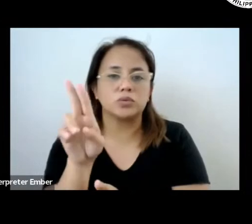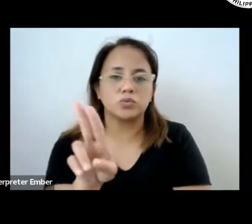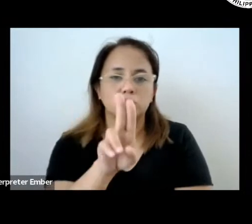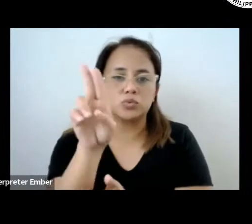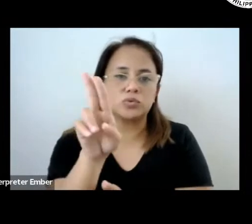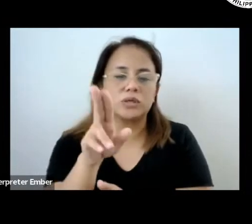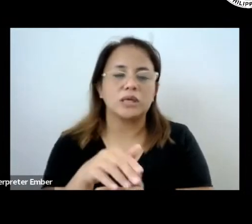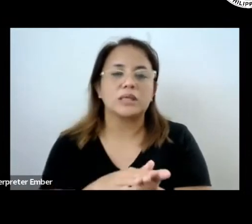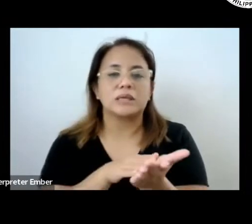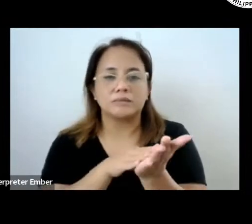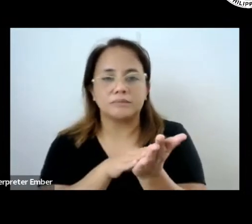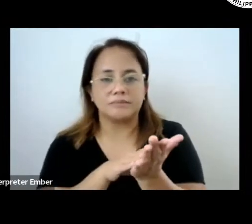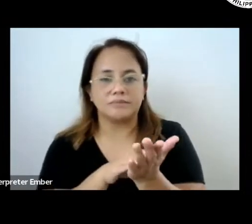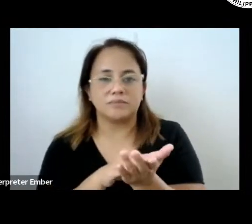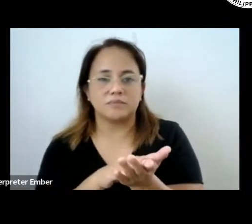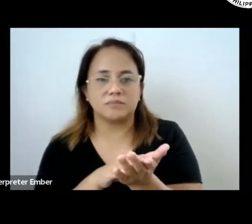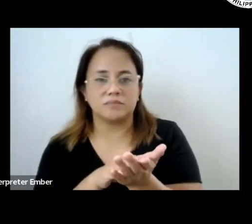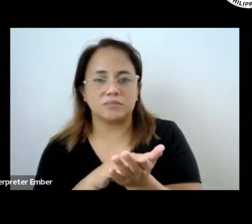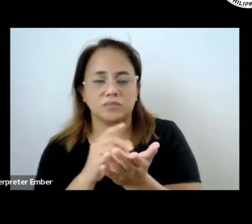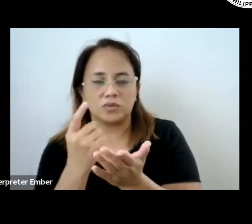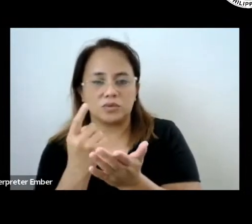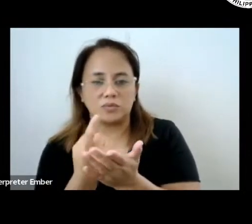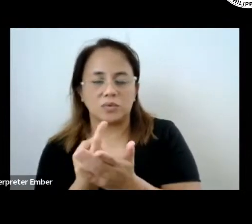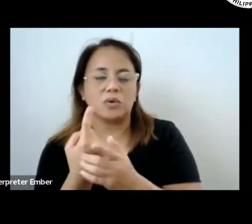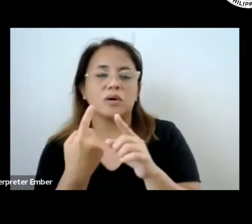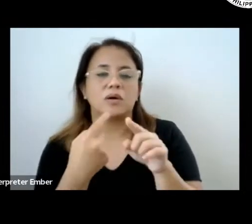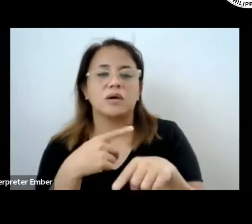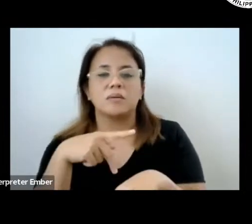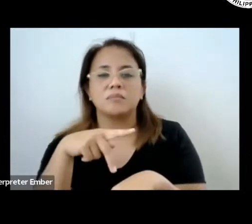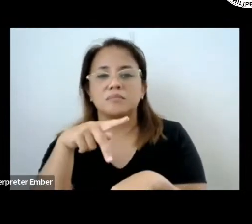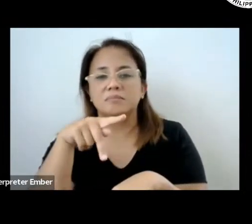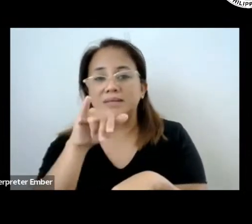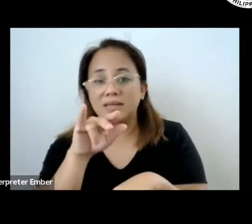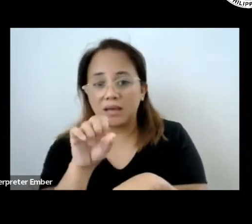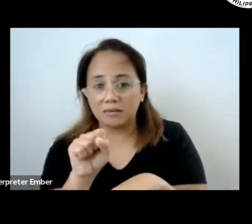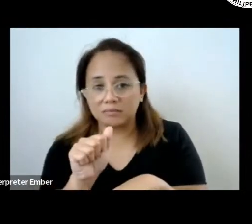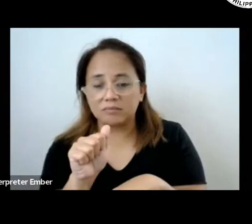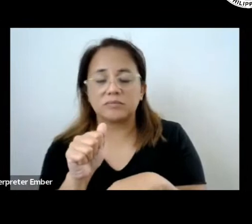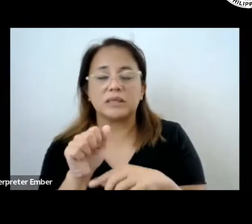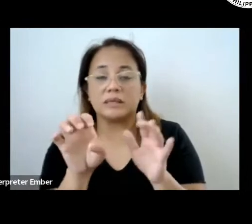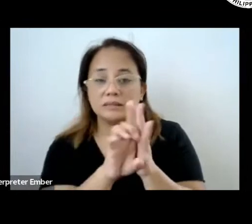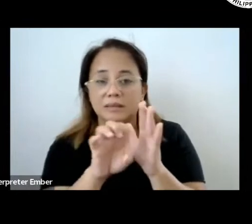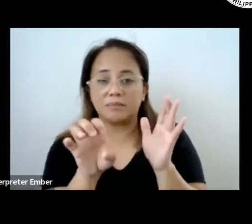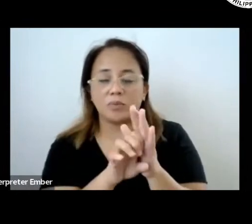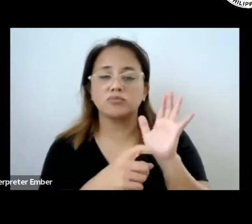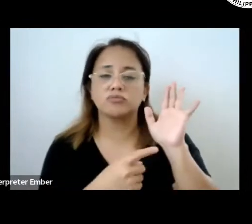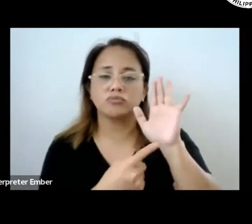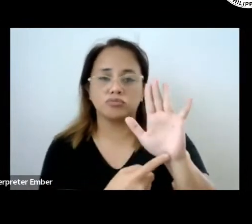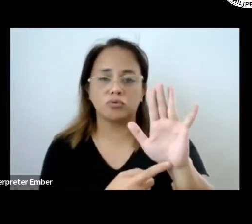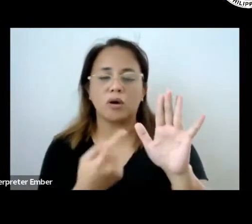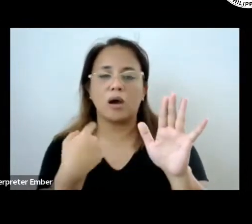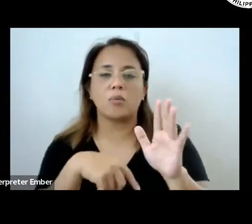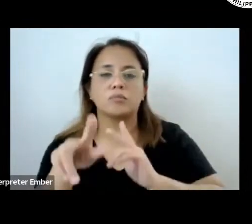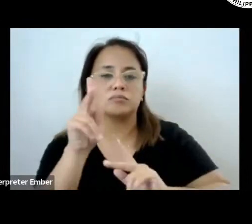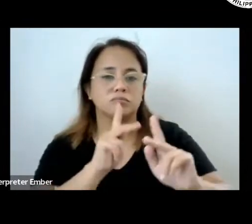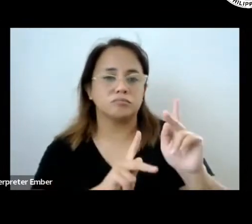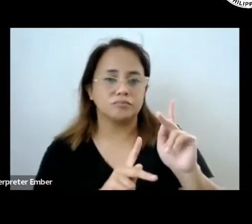an exemption. The PISA is one example showing our